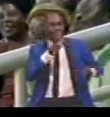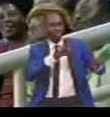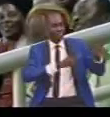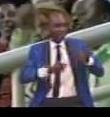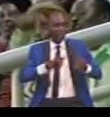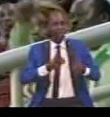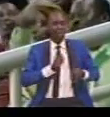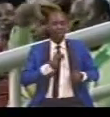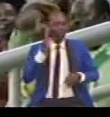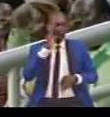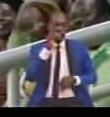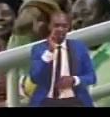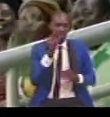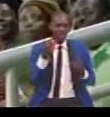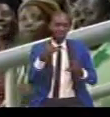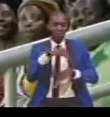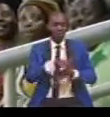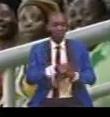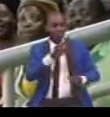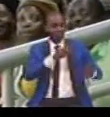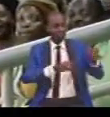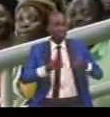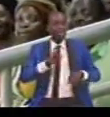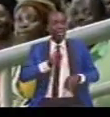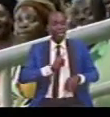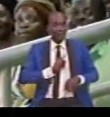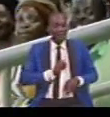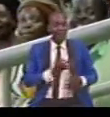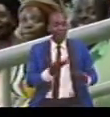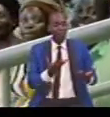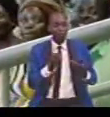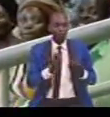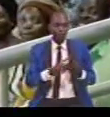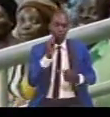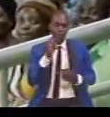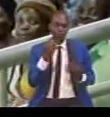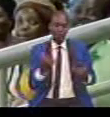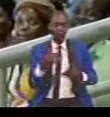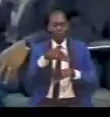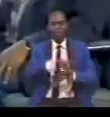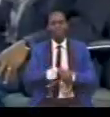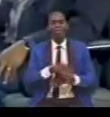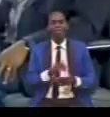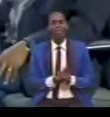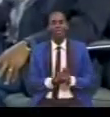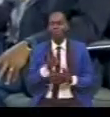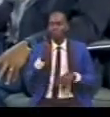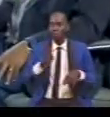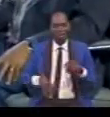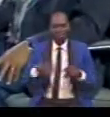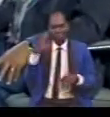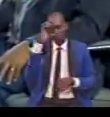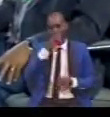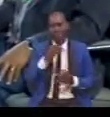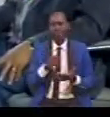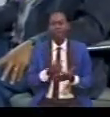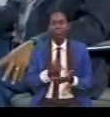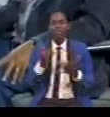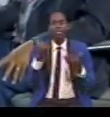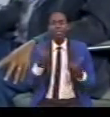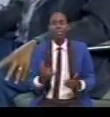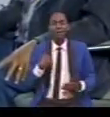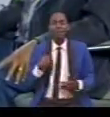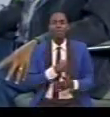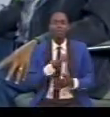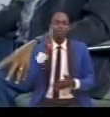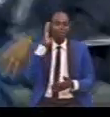that. Tell somebody, as for me, I'm just waiting to testify tonight. You can't miss it. Now we are going to